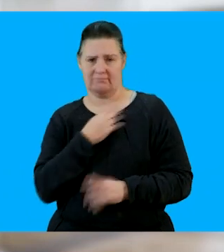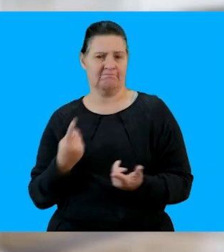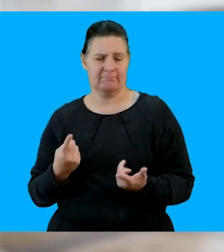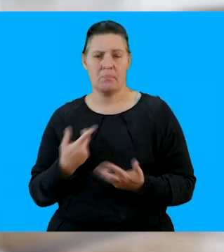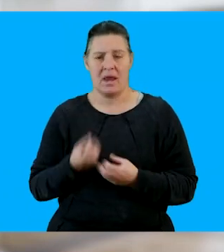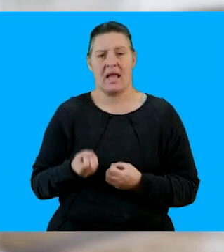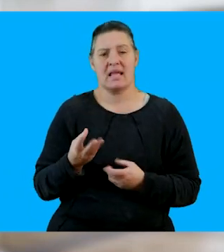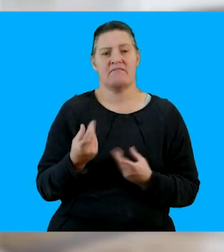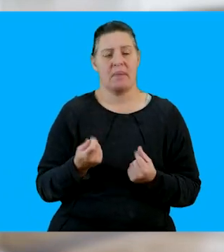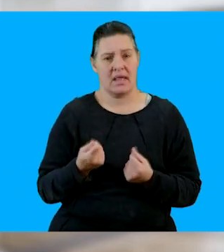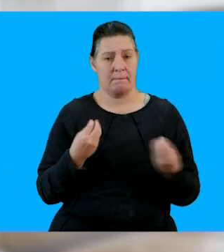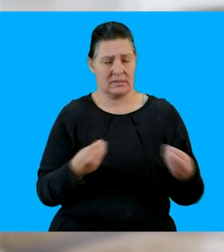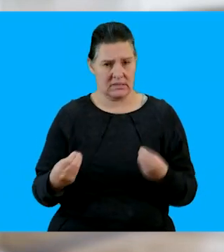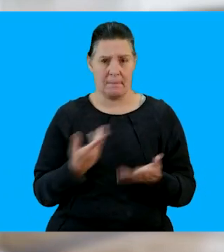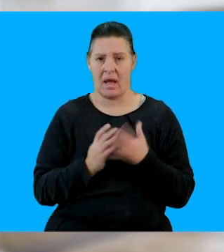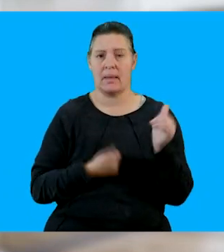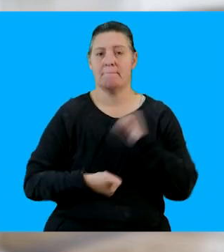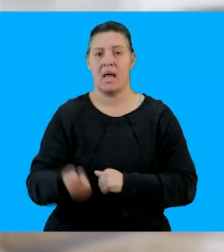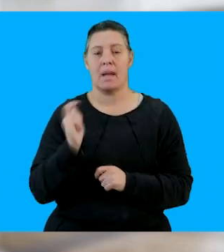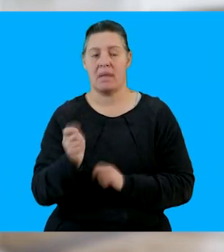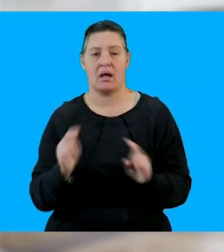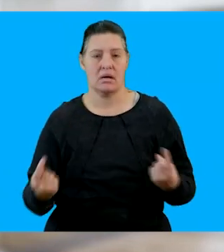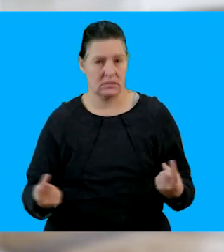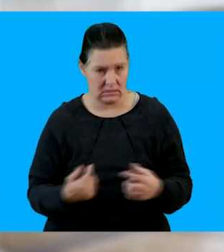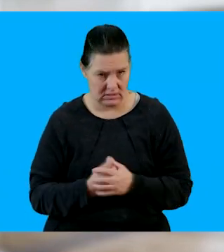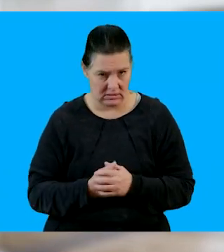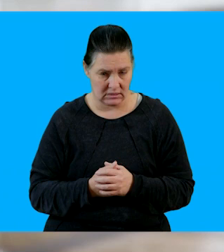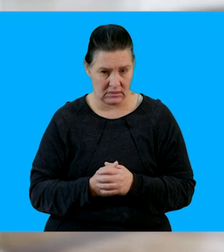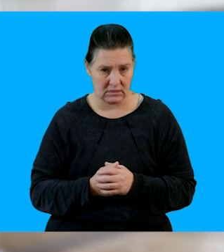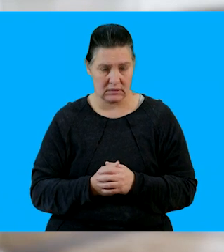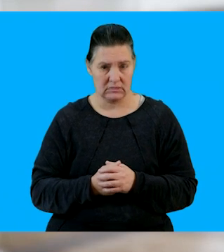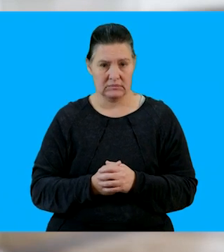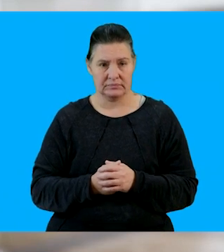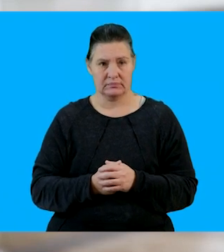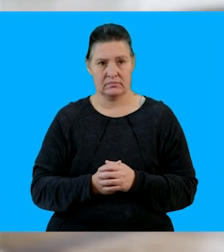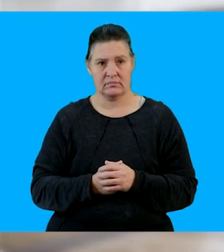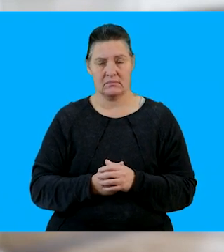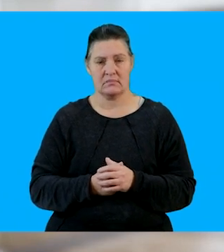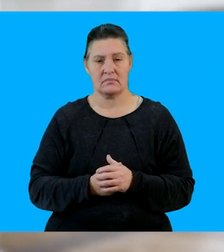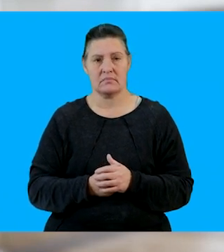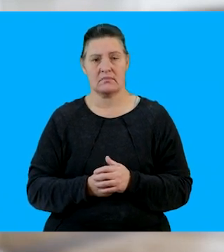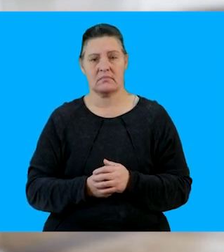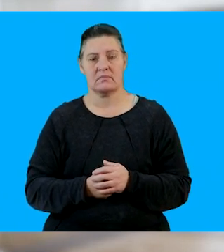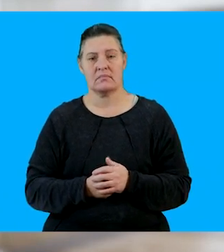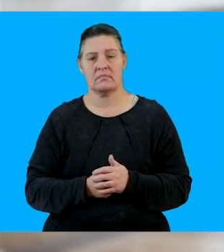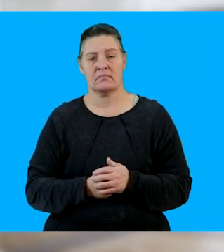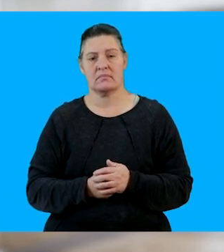risk of giving you money as a business, knowing very well that you are not going to pay it back. You are a bad debtor.